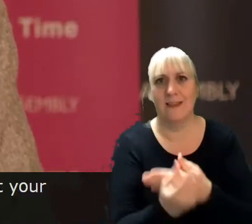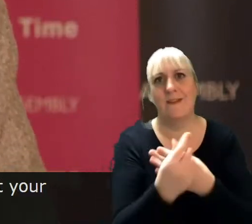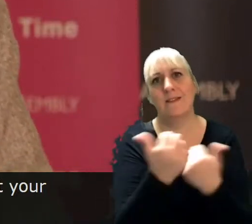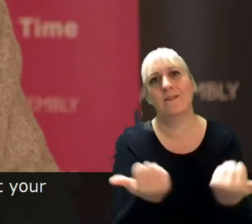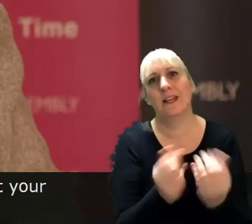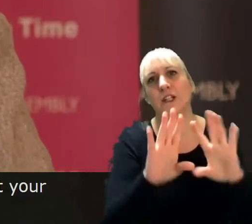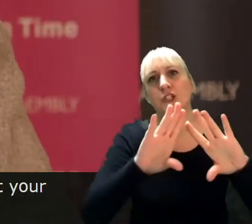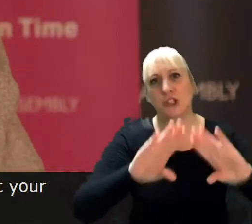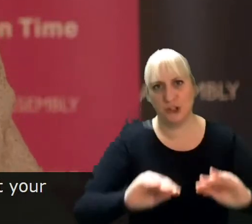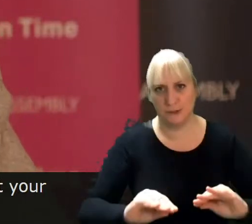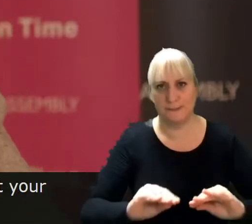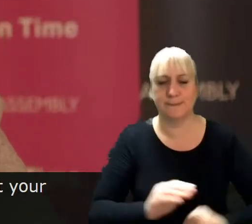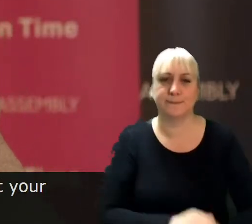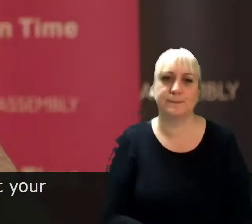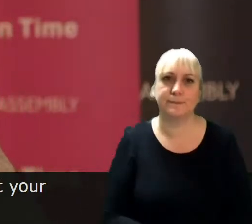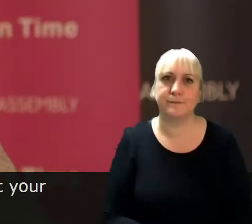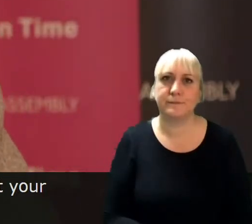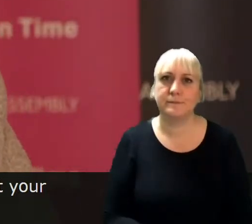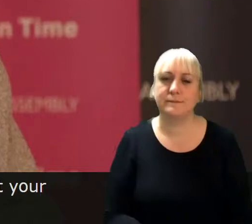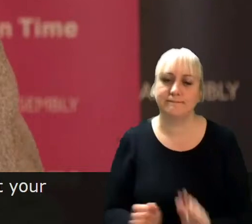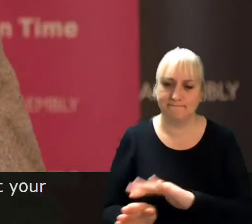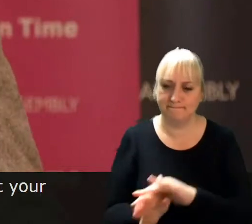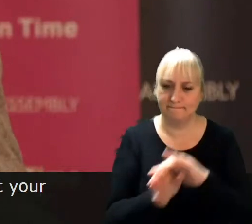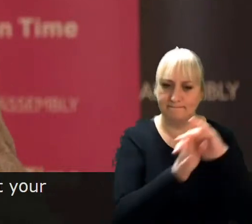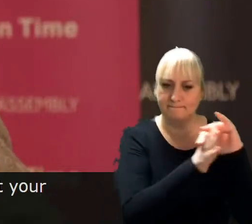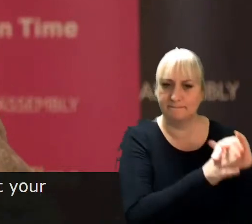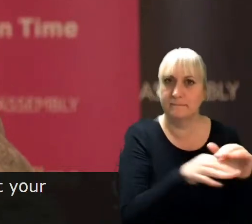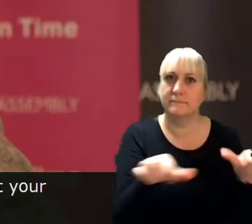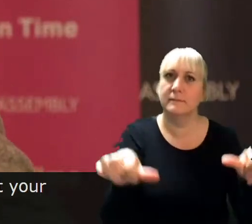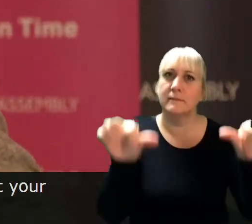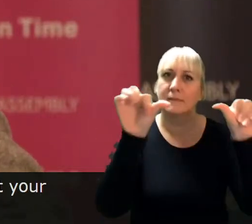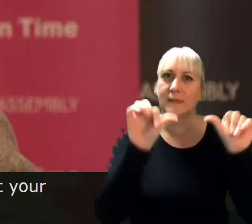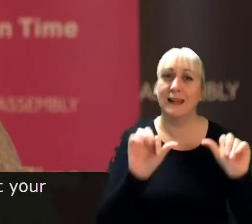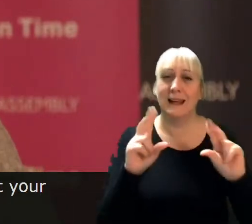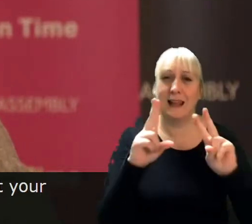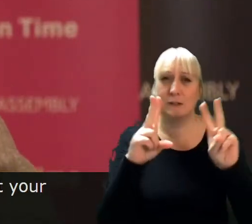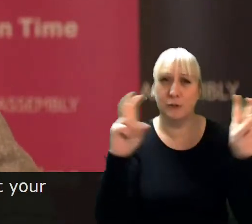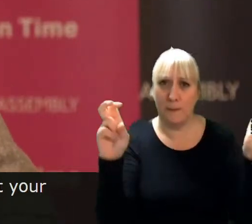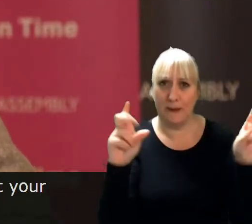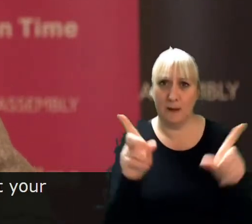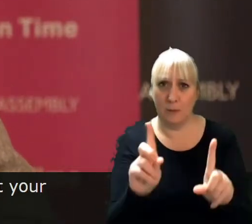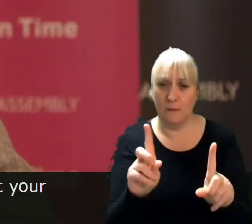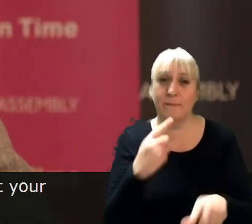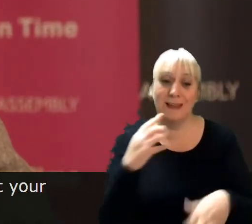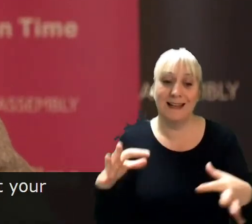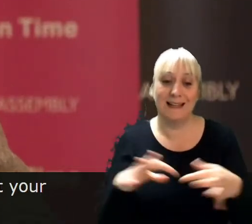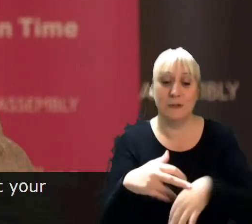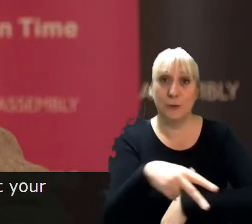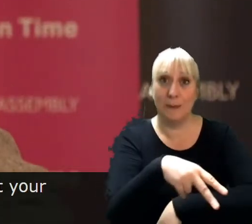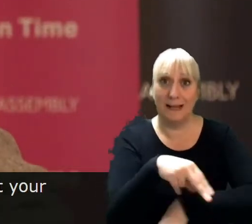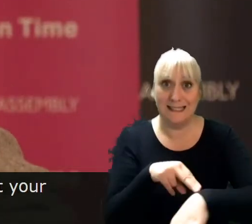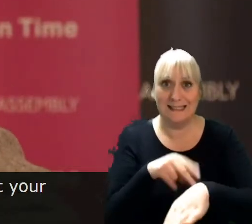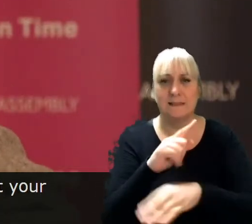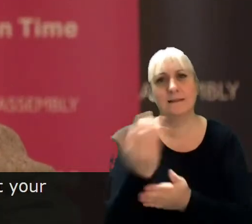now move on to the next section, which is on policing and safety.